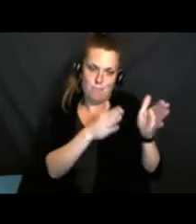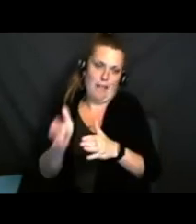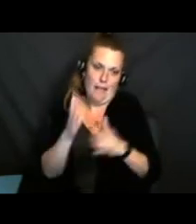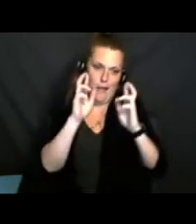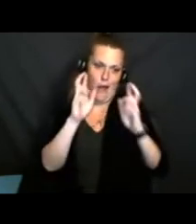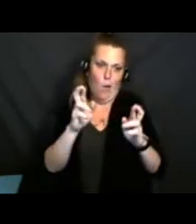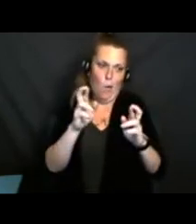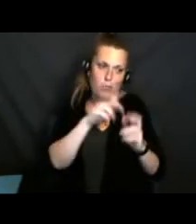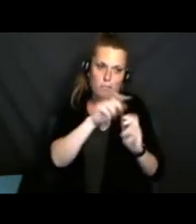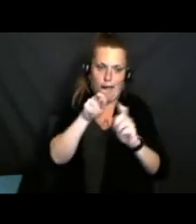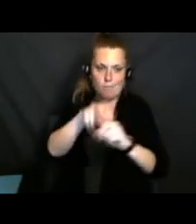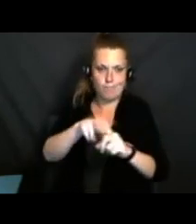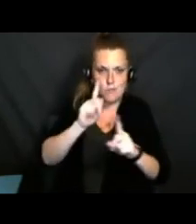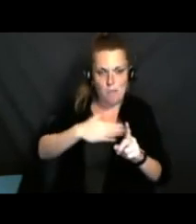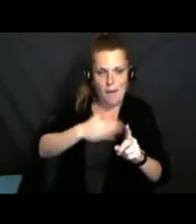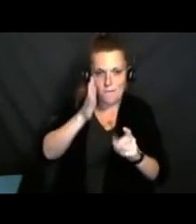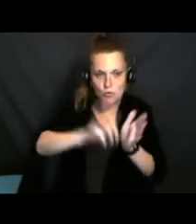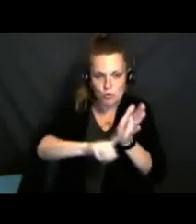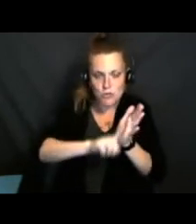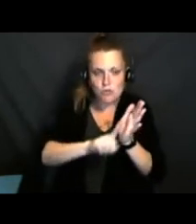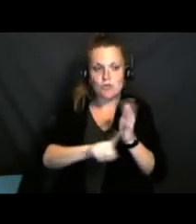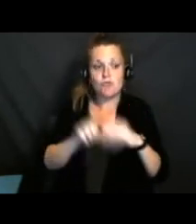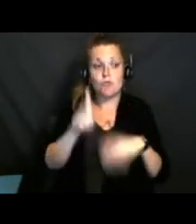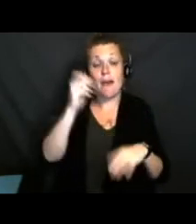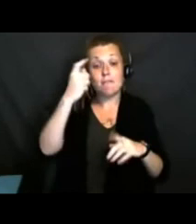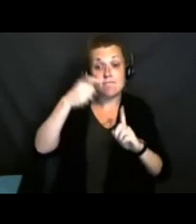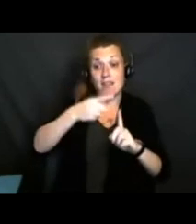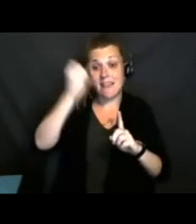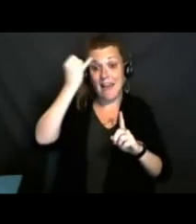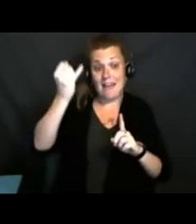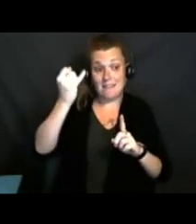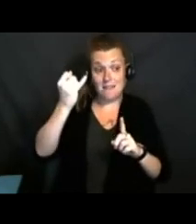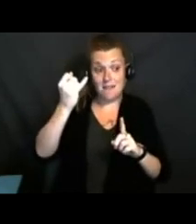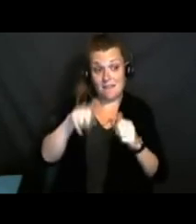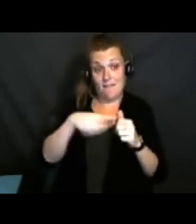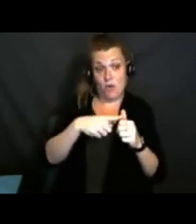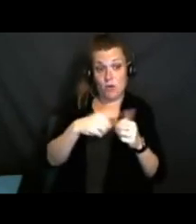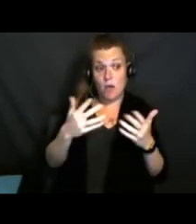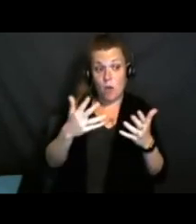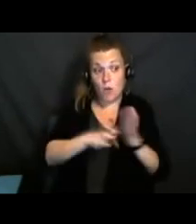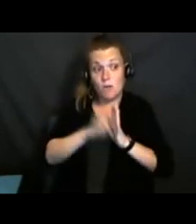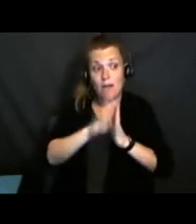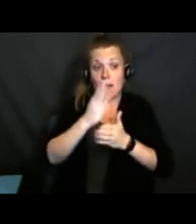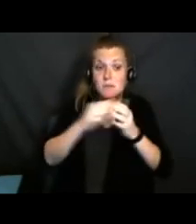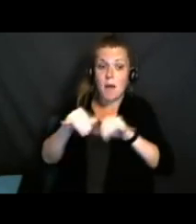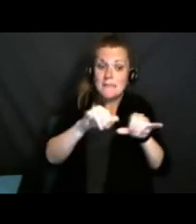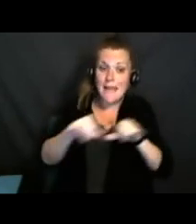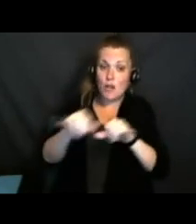my future research. And the idea is this first, to develop some standardized finger-based measures.